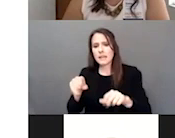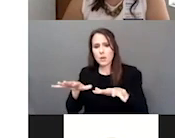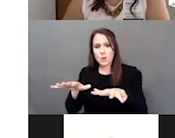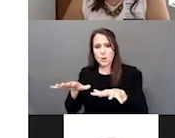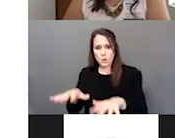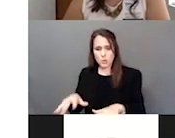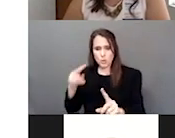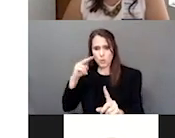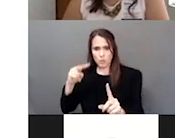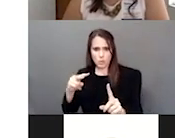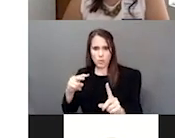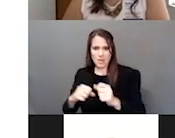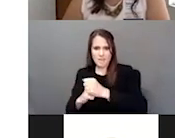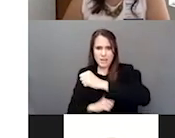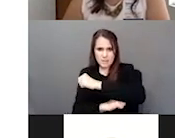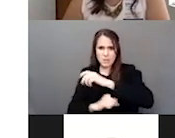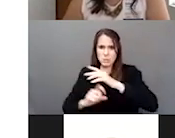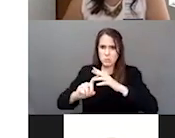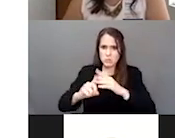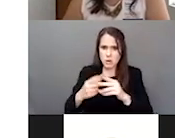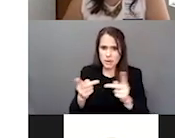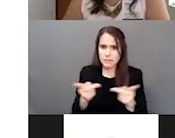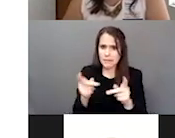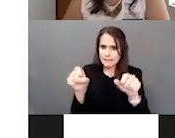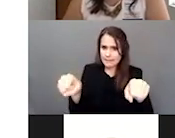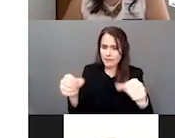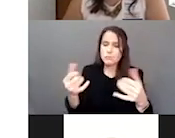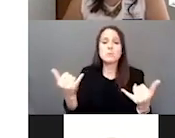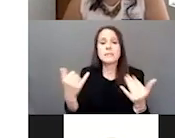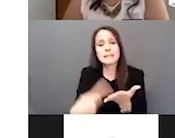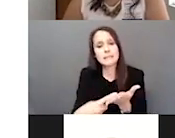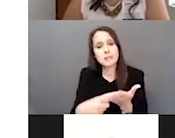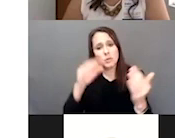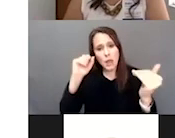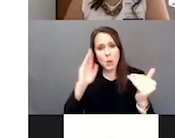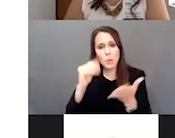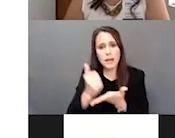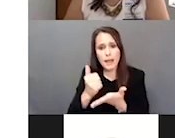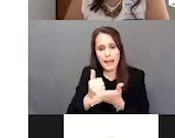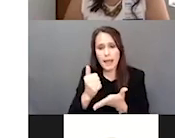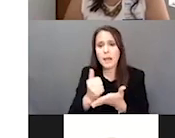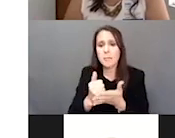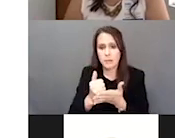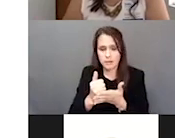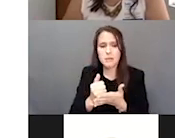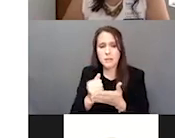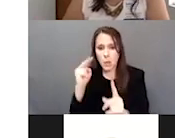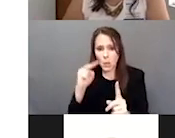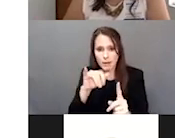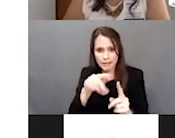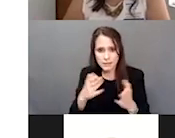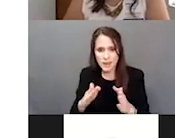more fundamental place. So it is my hope that today's discussion is going to help us take that stance and think a little bit